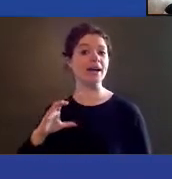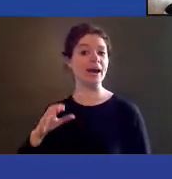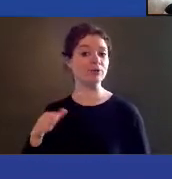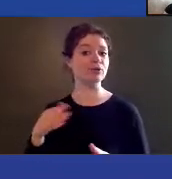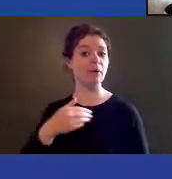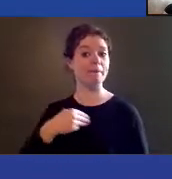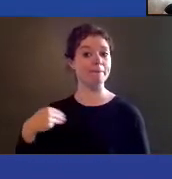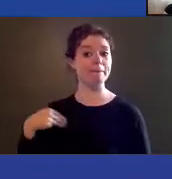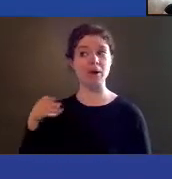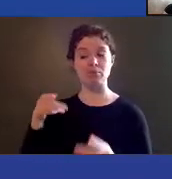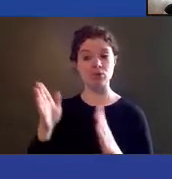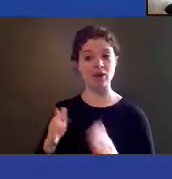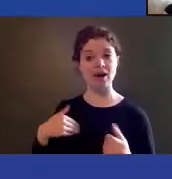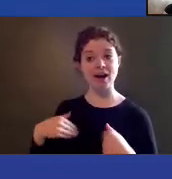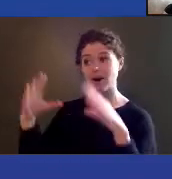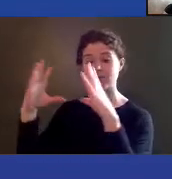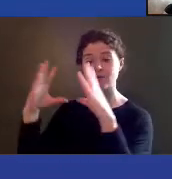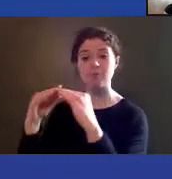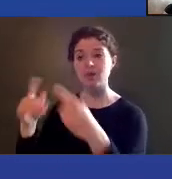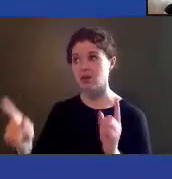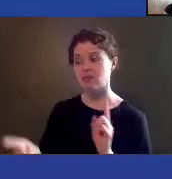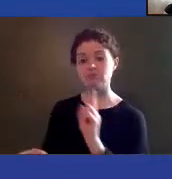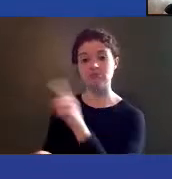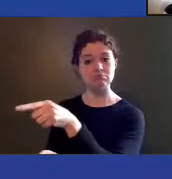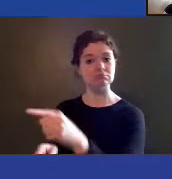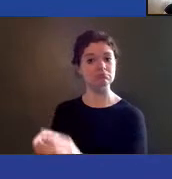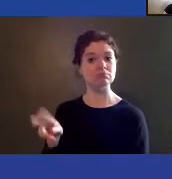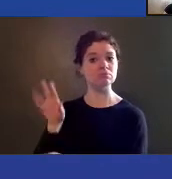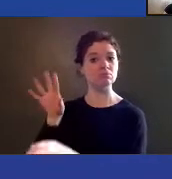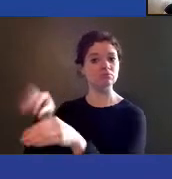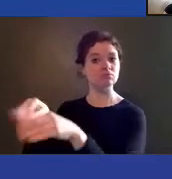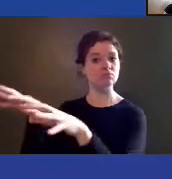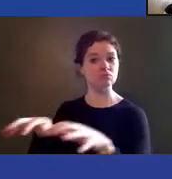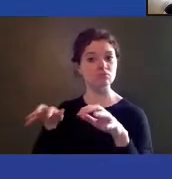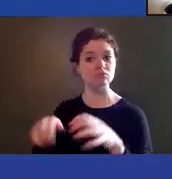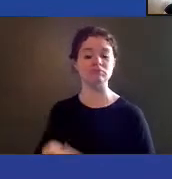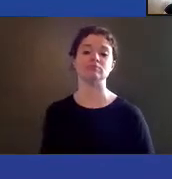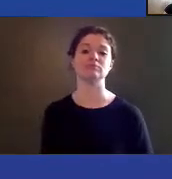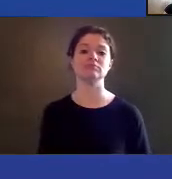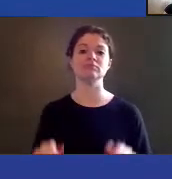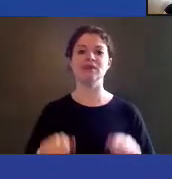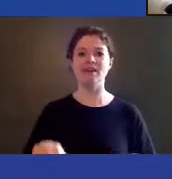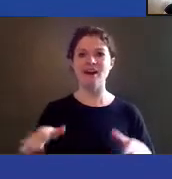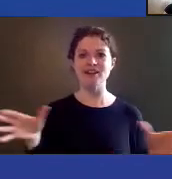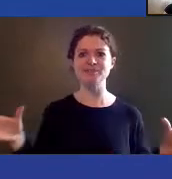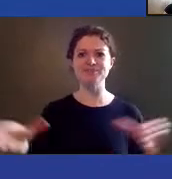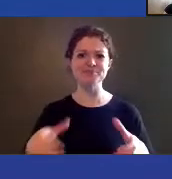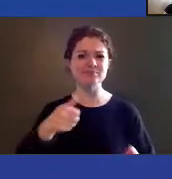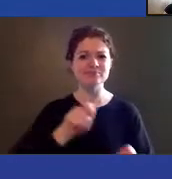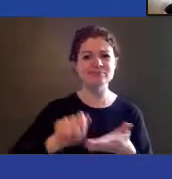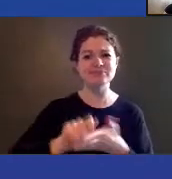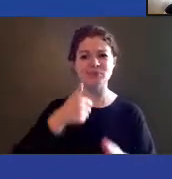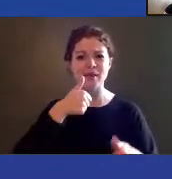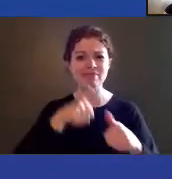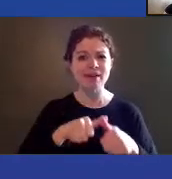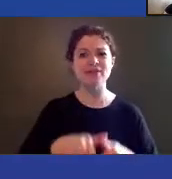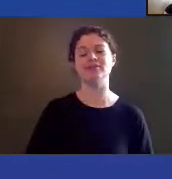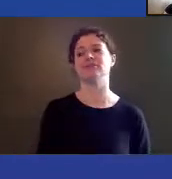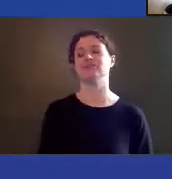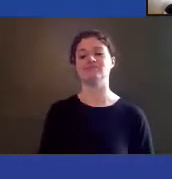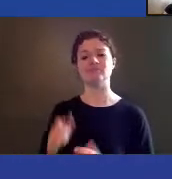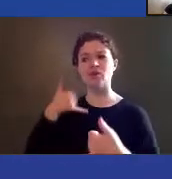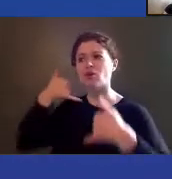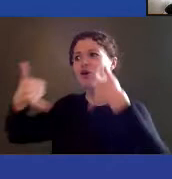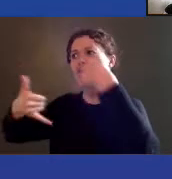also take actions like write an open letter. You can start or sign on to a petition. Email your